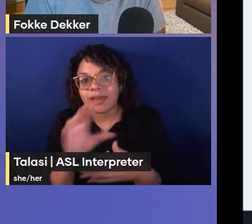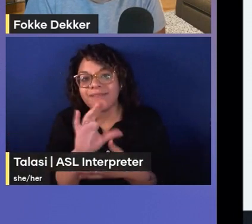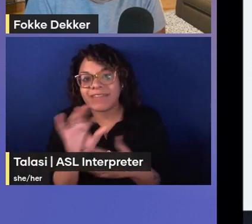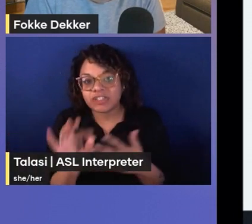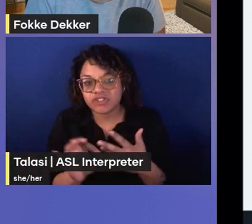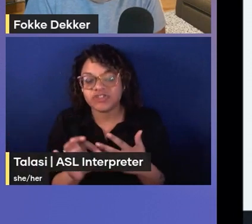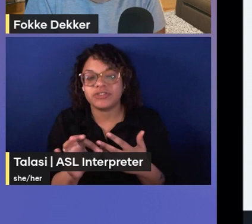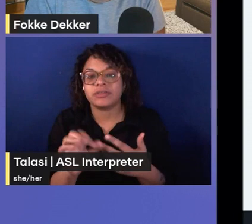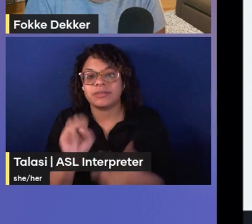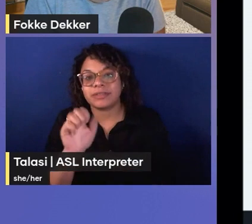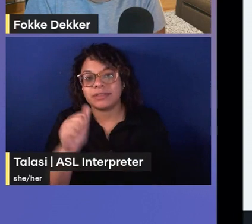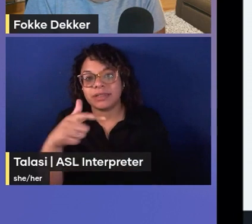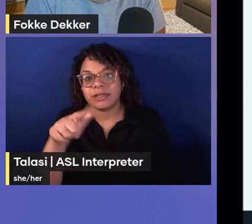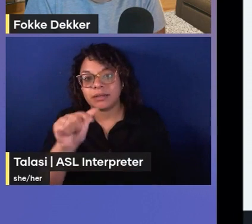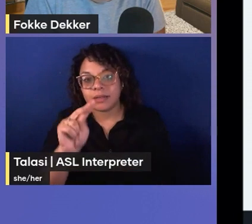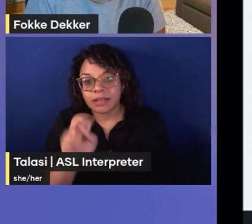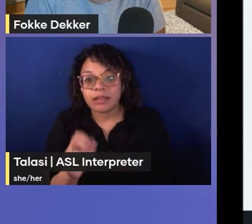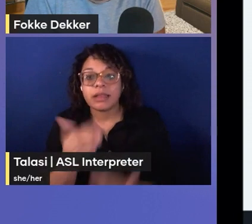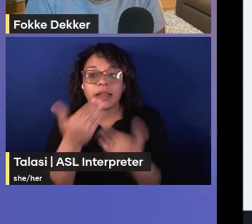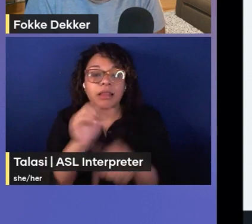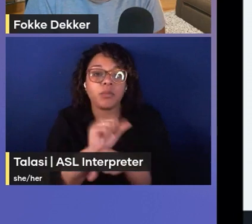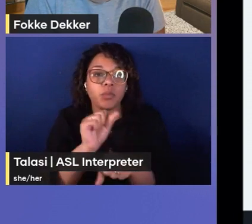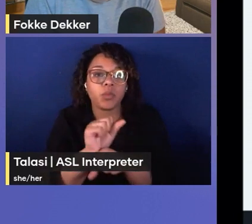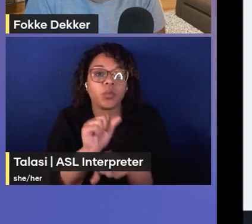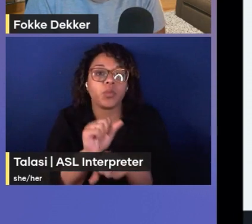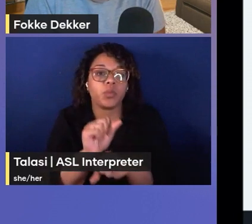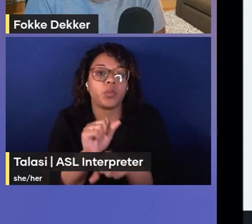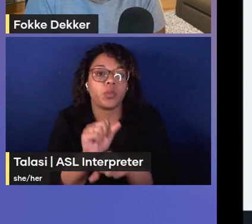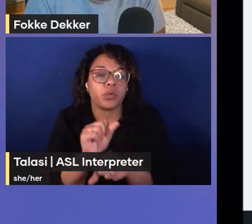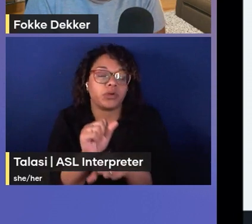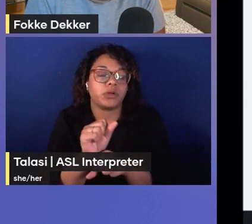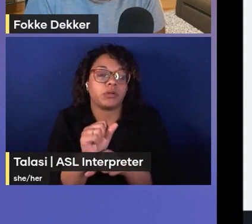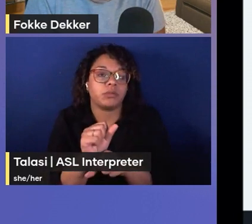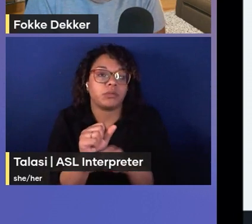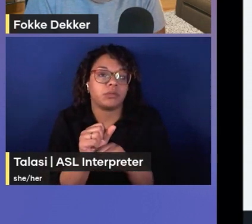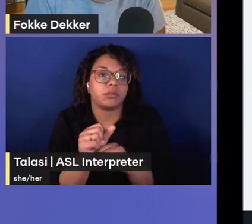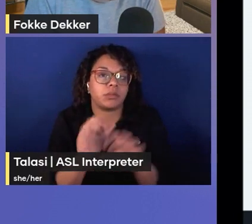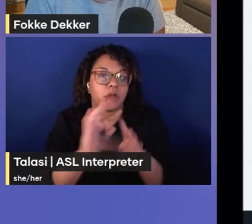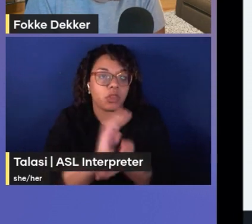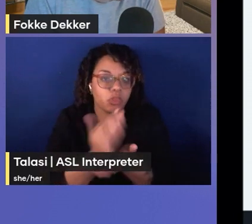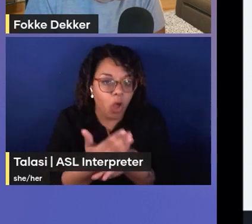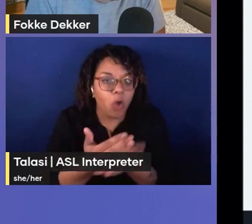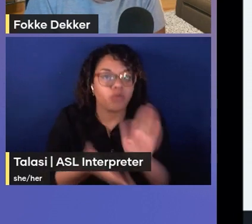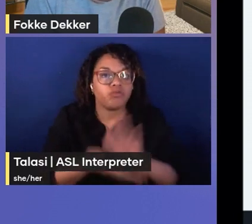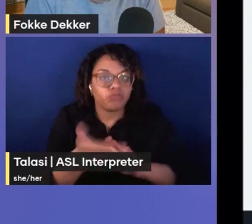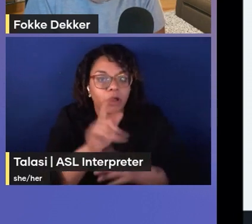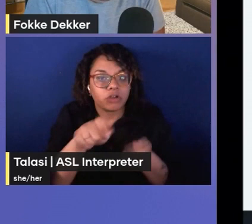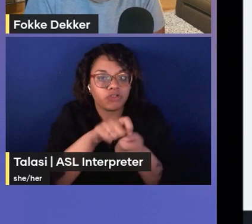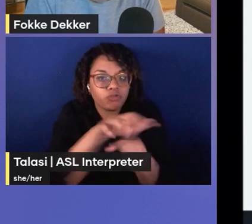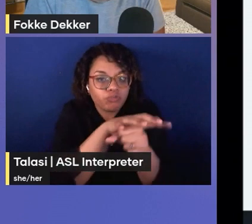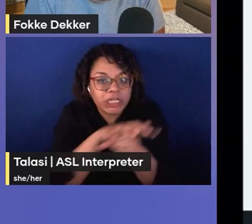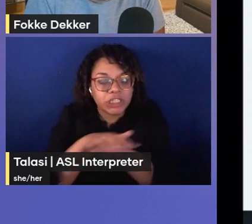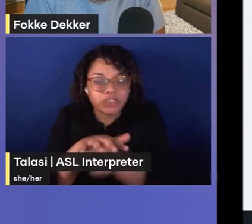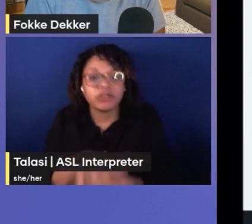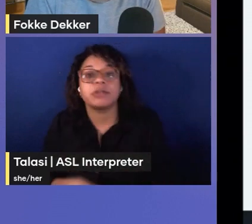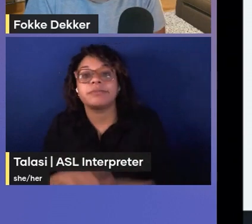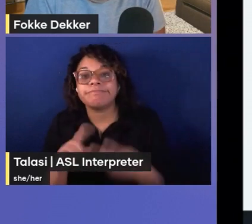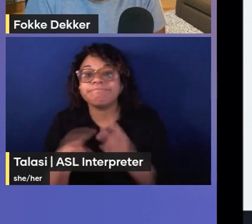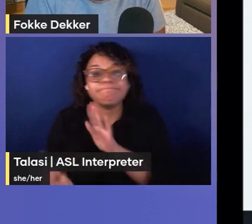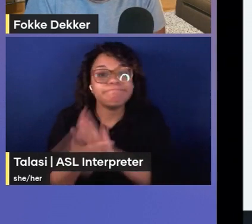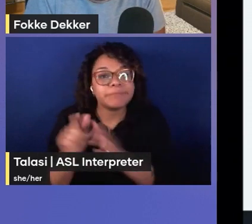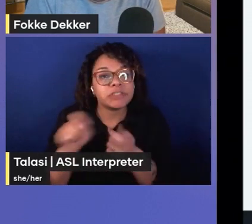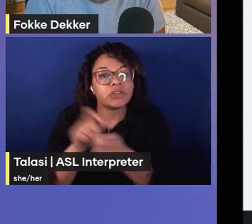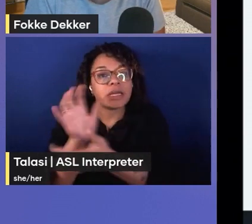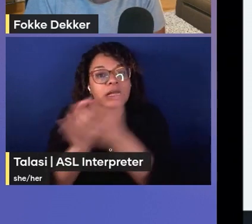Seaplane, where you can limit workloads to run in certain regions, or don't allow certain cloud providers. That's currently